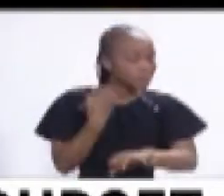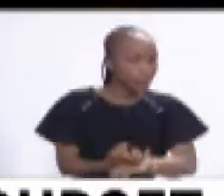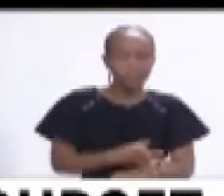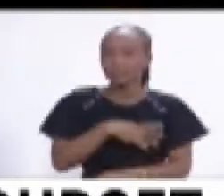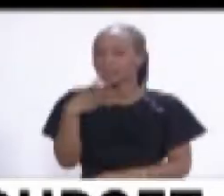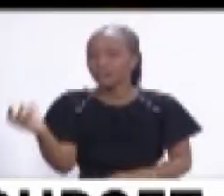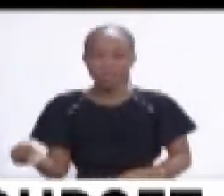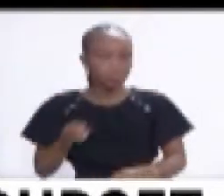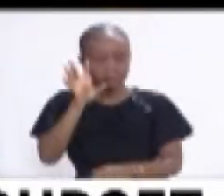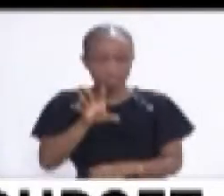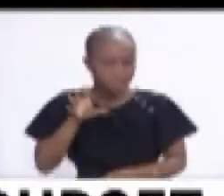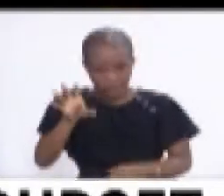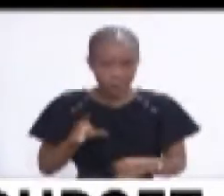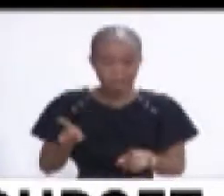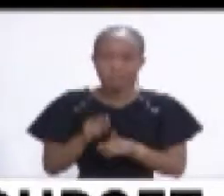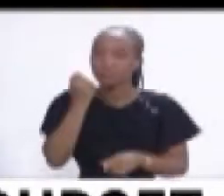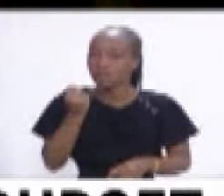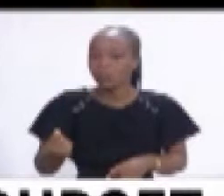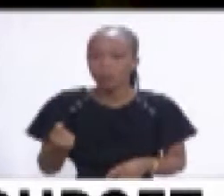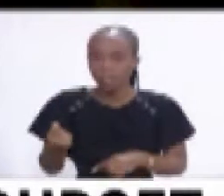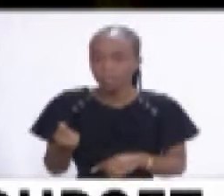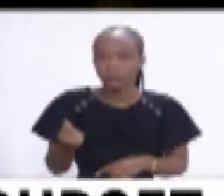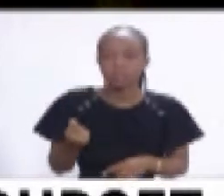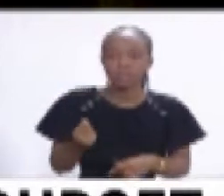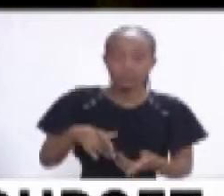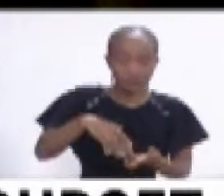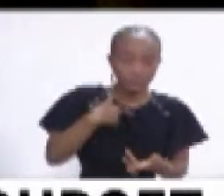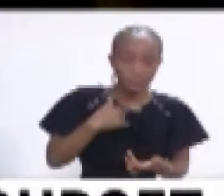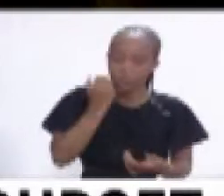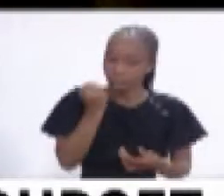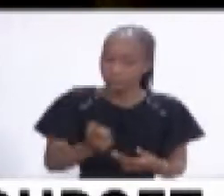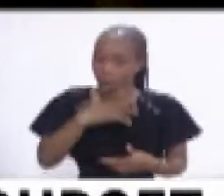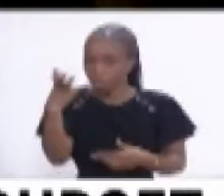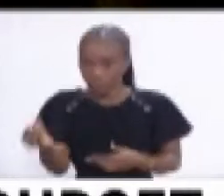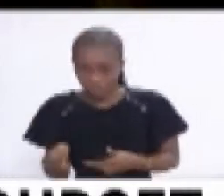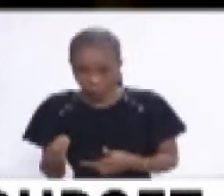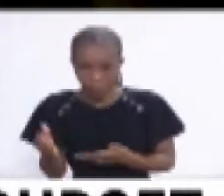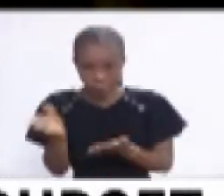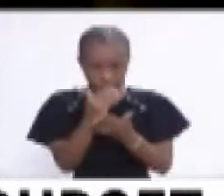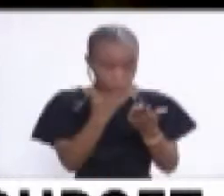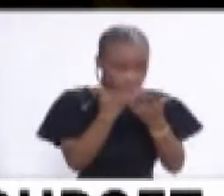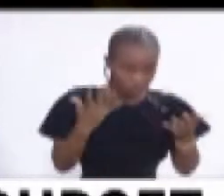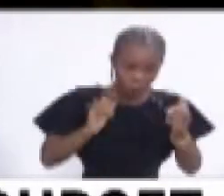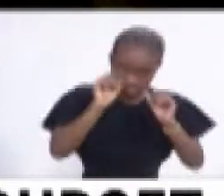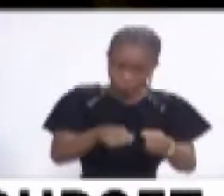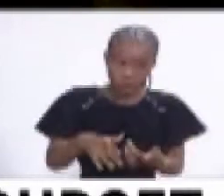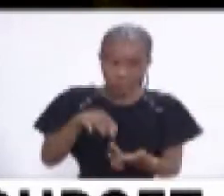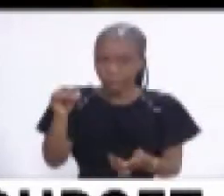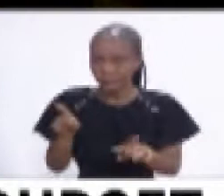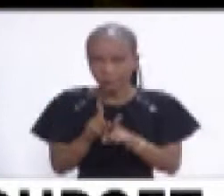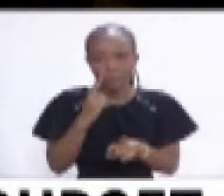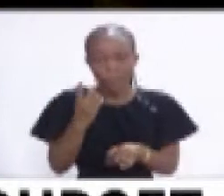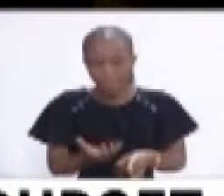kwa soko na ni 500 umeenda umebeba 500 unataka kwenda kuokota zenye unaweza okota ama